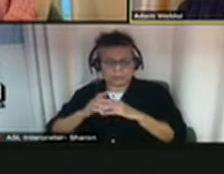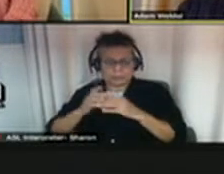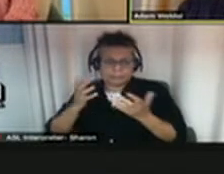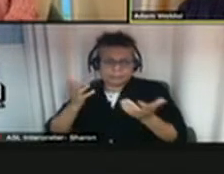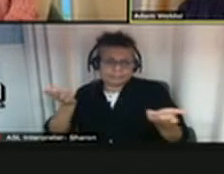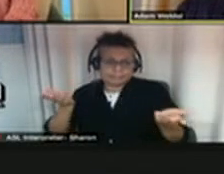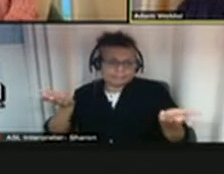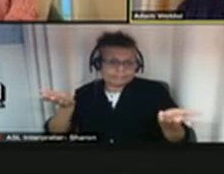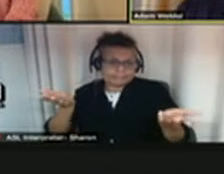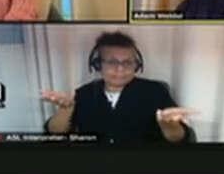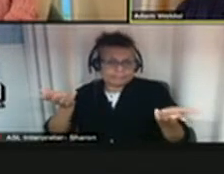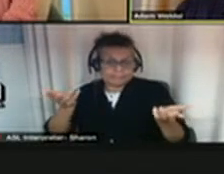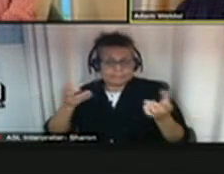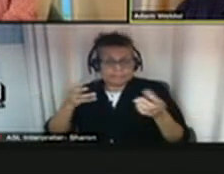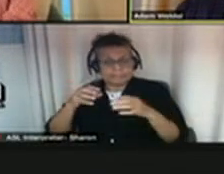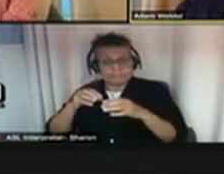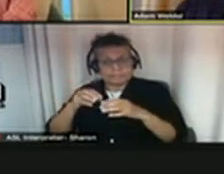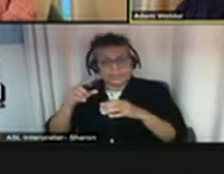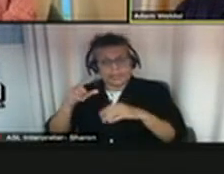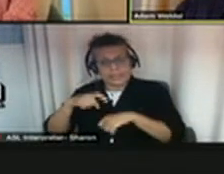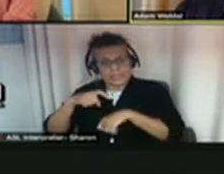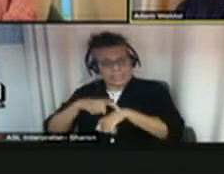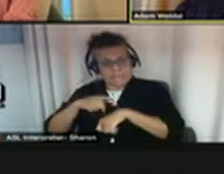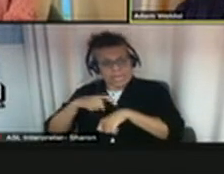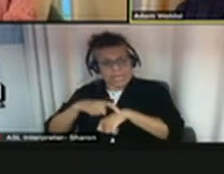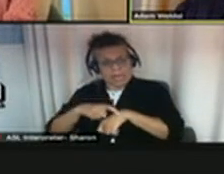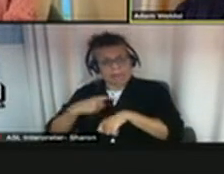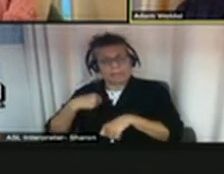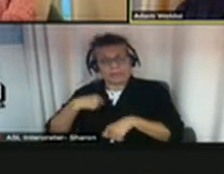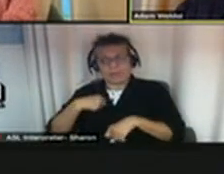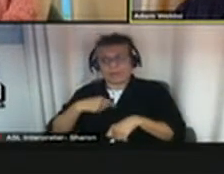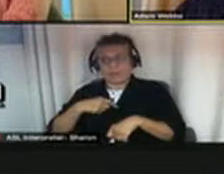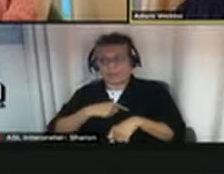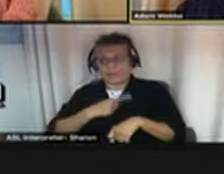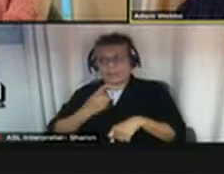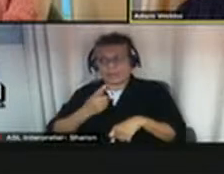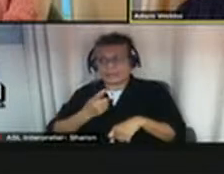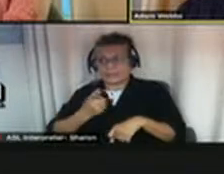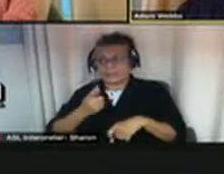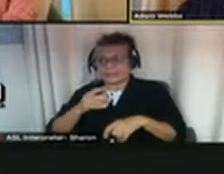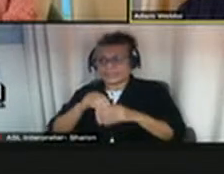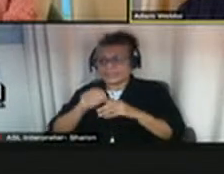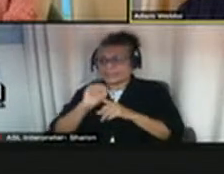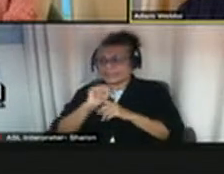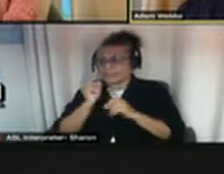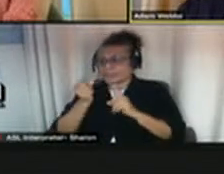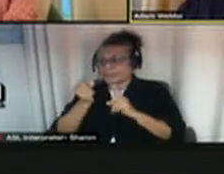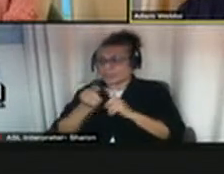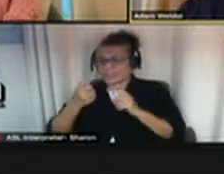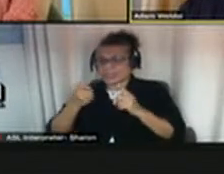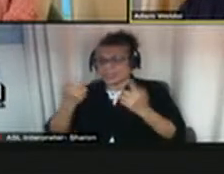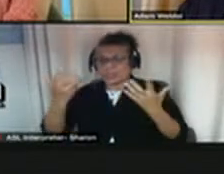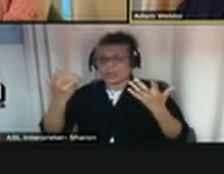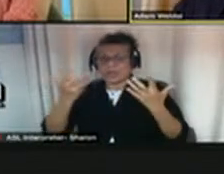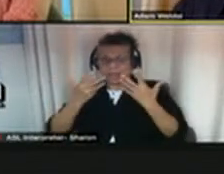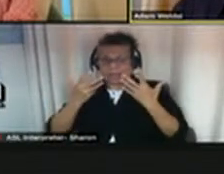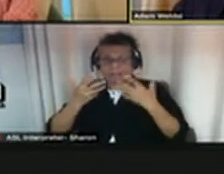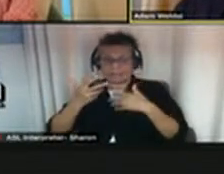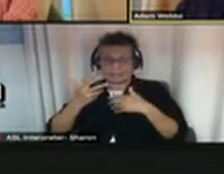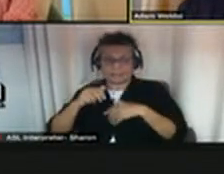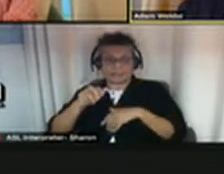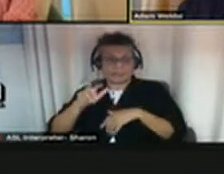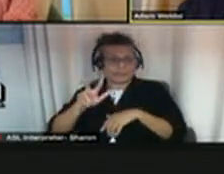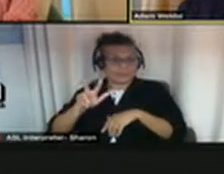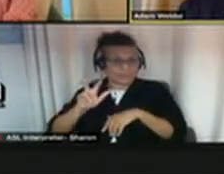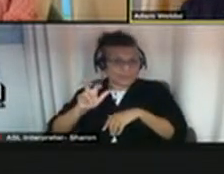particularly in a time, I mean, we find ourselves in a familiar situation where we're being left as 351 cities